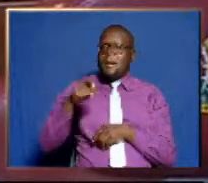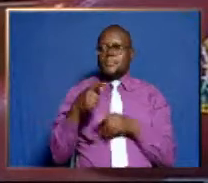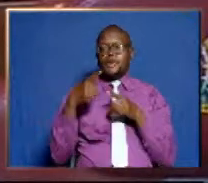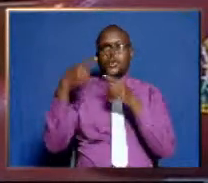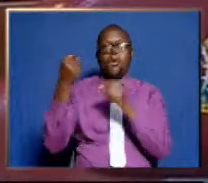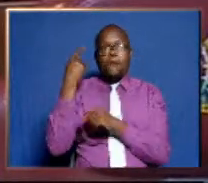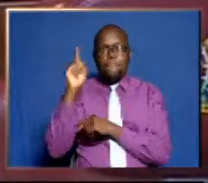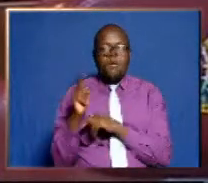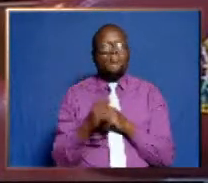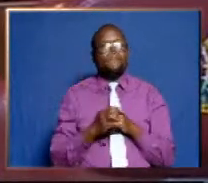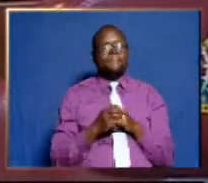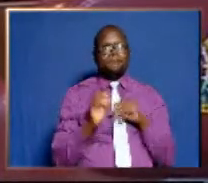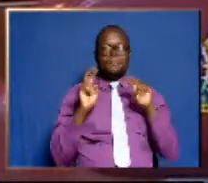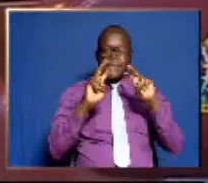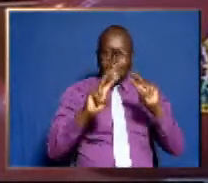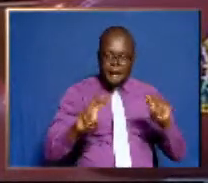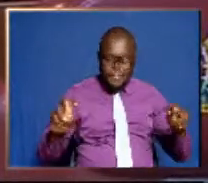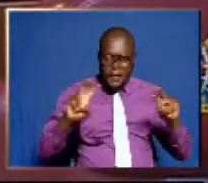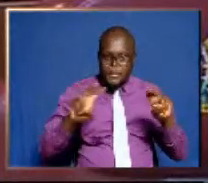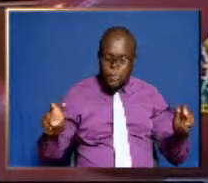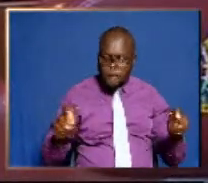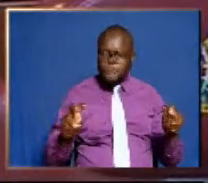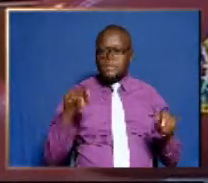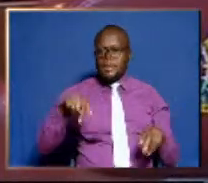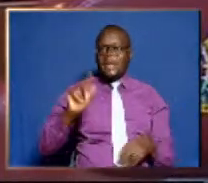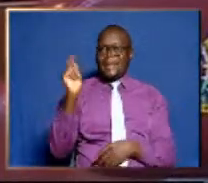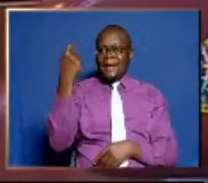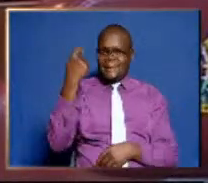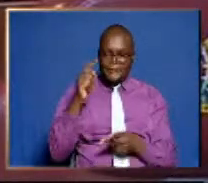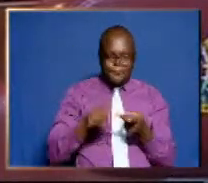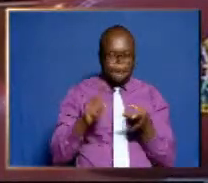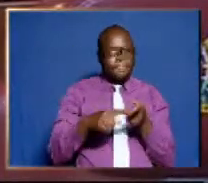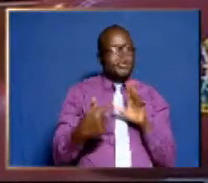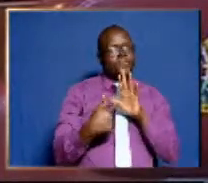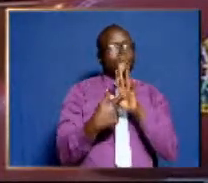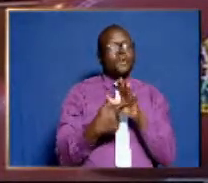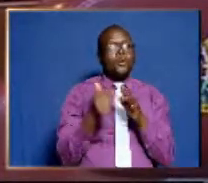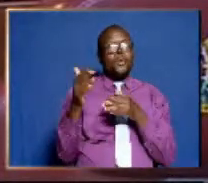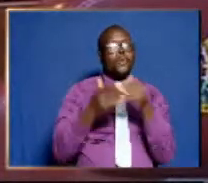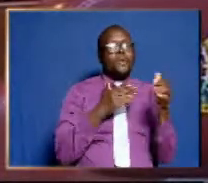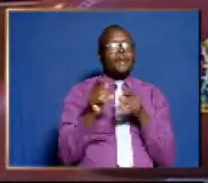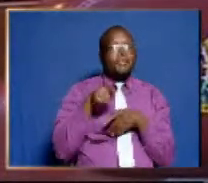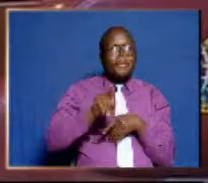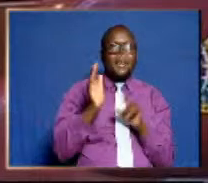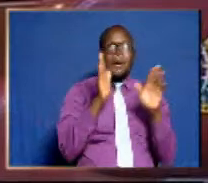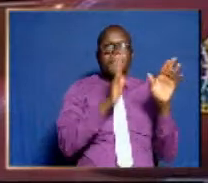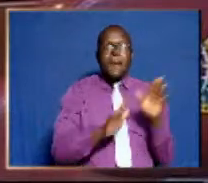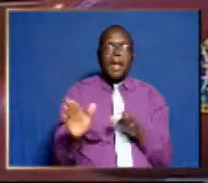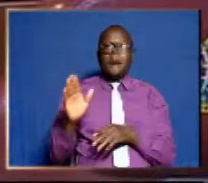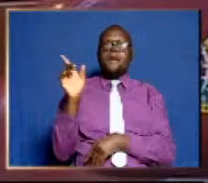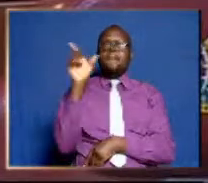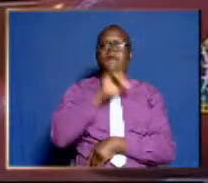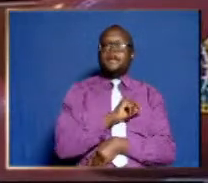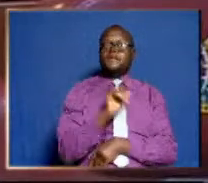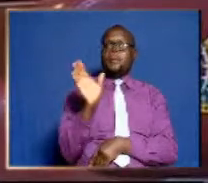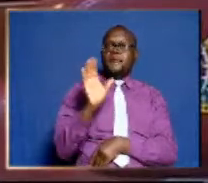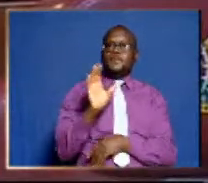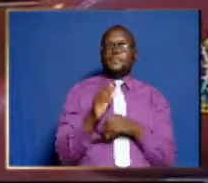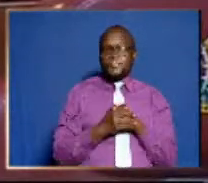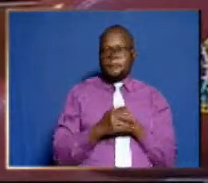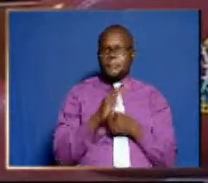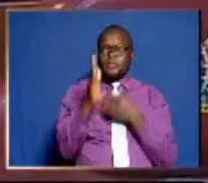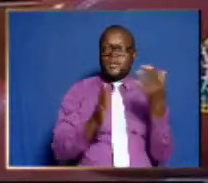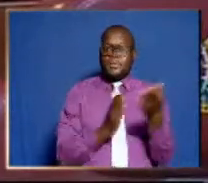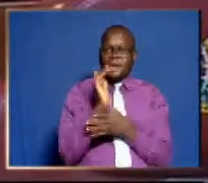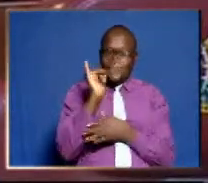undergo inspection in the country and stipulate the measures the Ministry has put in place to ensure